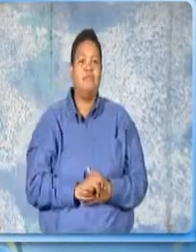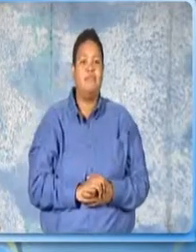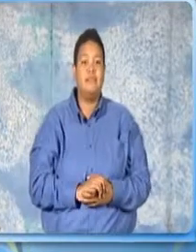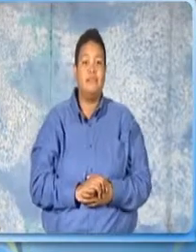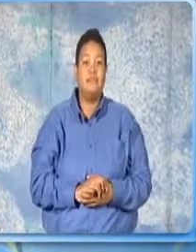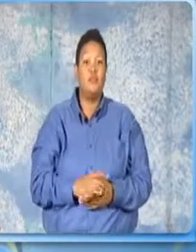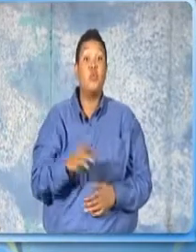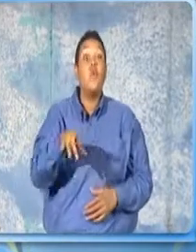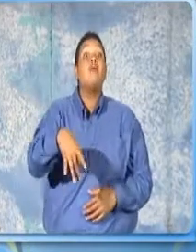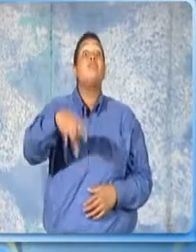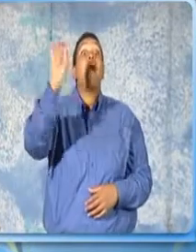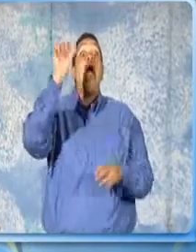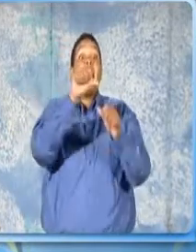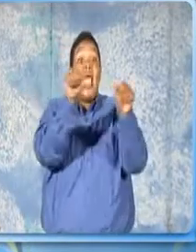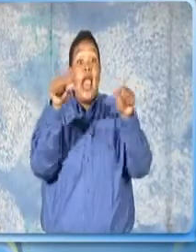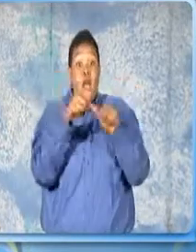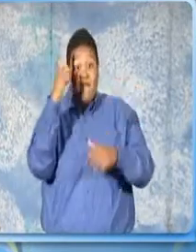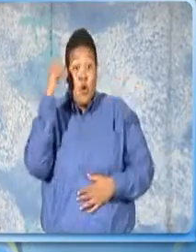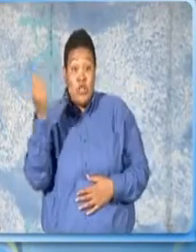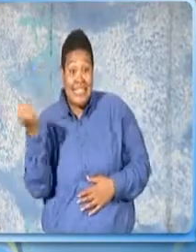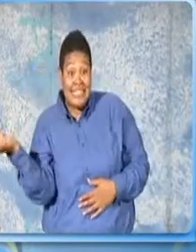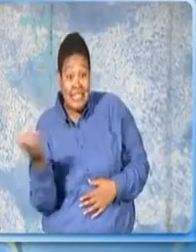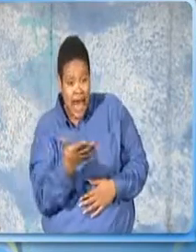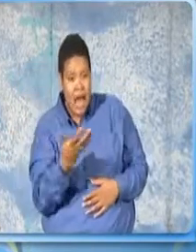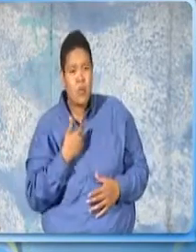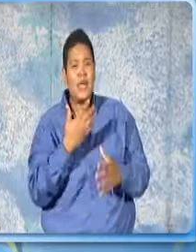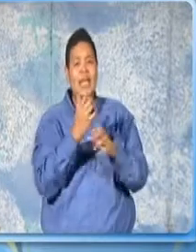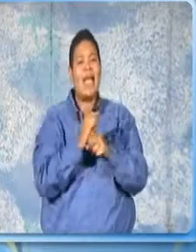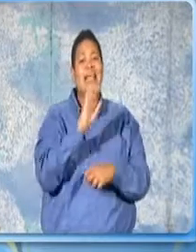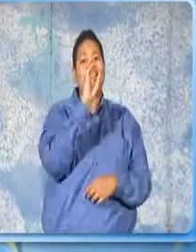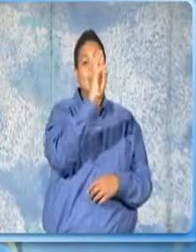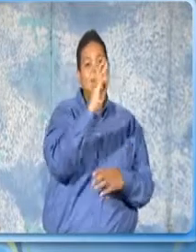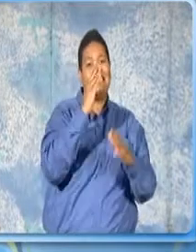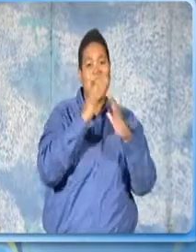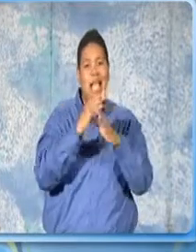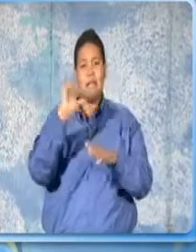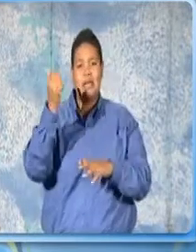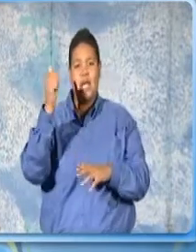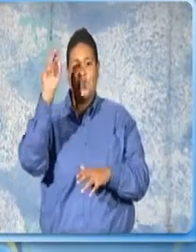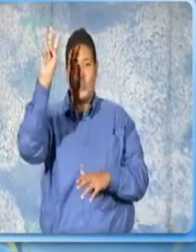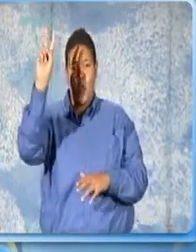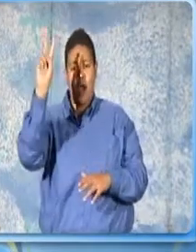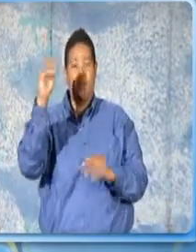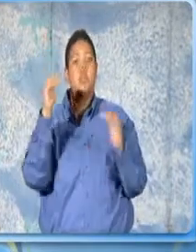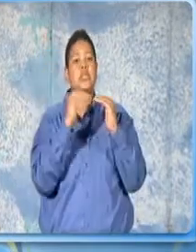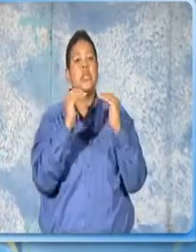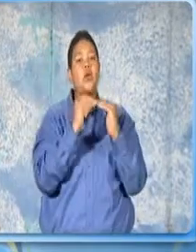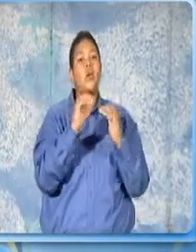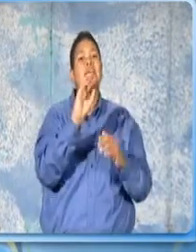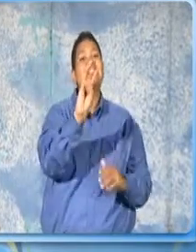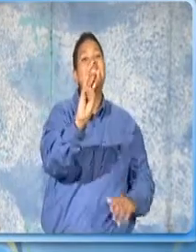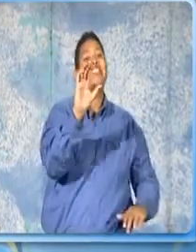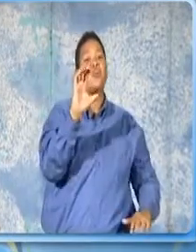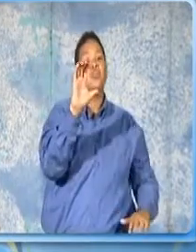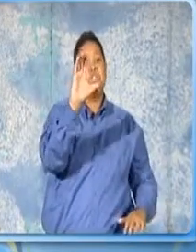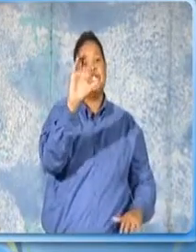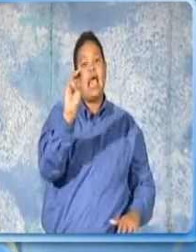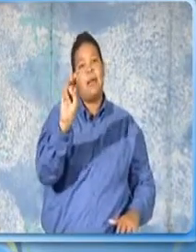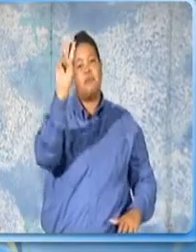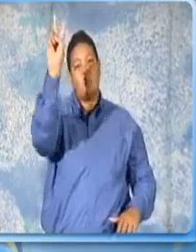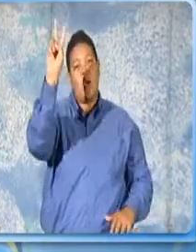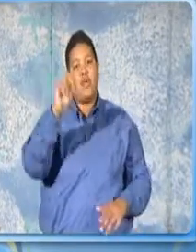so to find the area of the die, we would get 6 times 10 squared, which would give us 600 centimeters